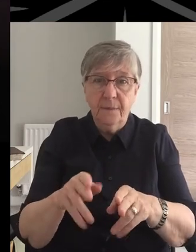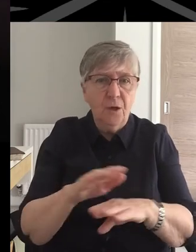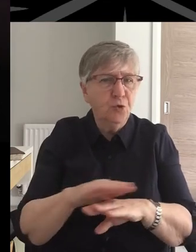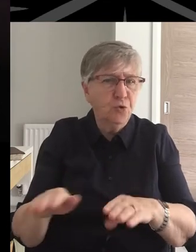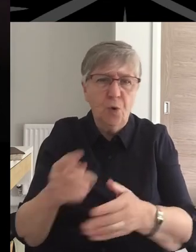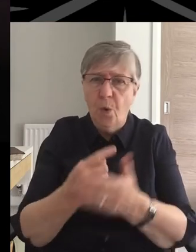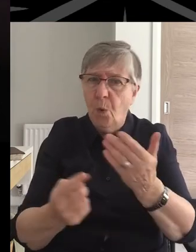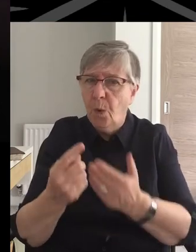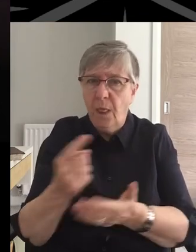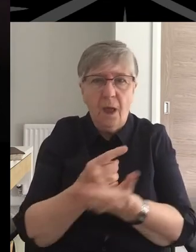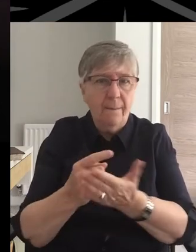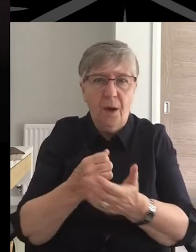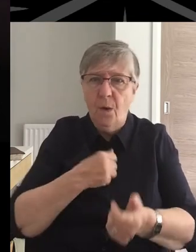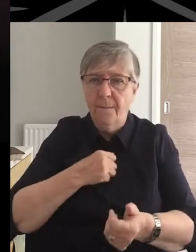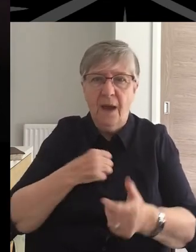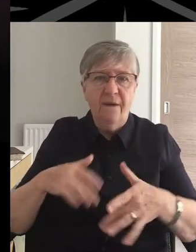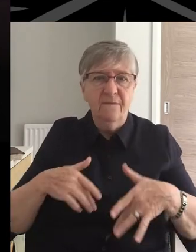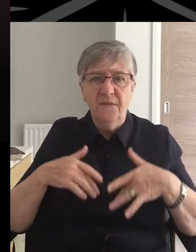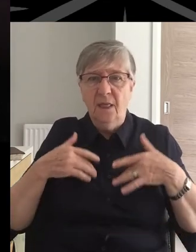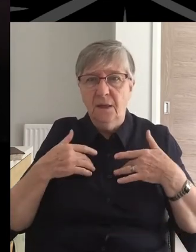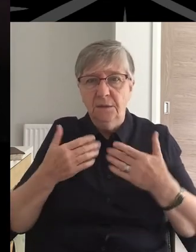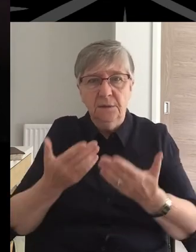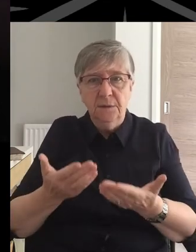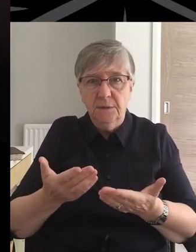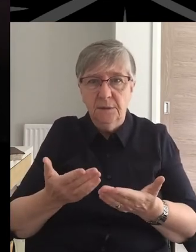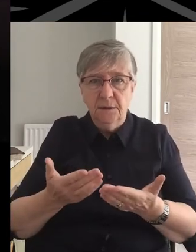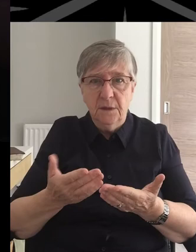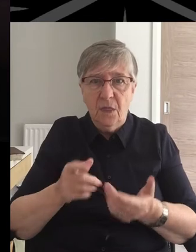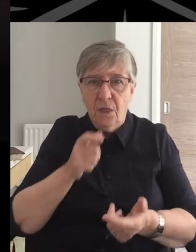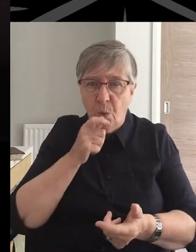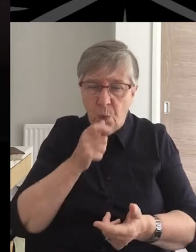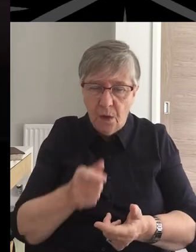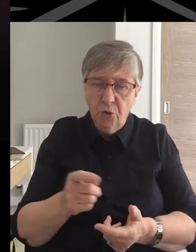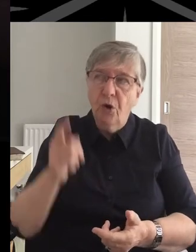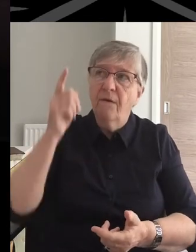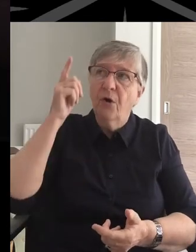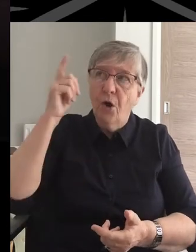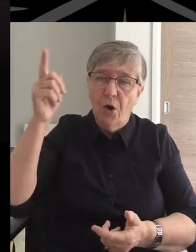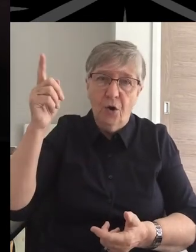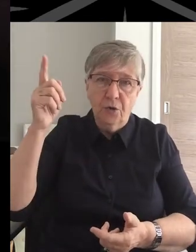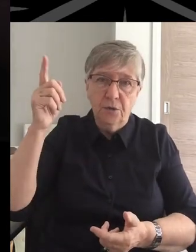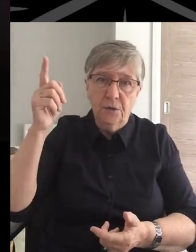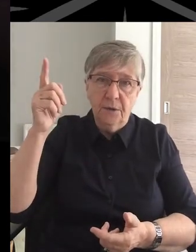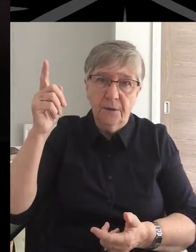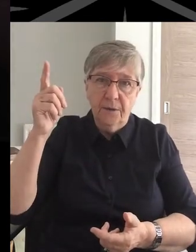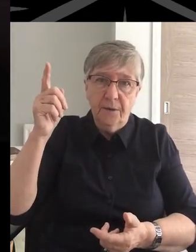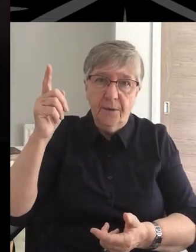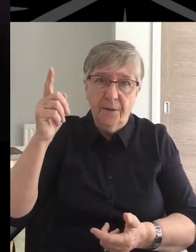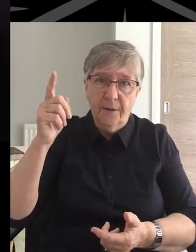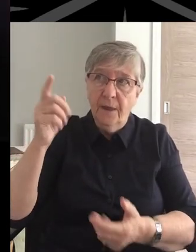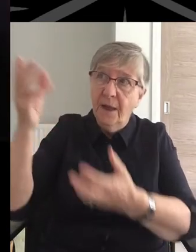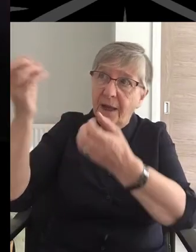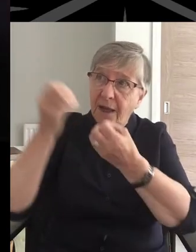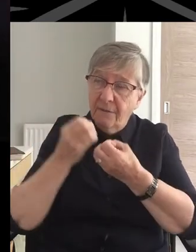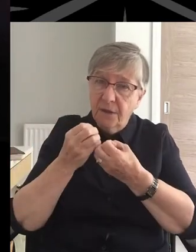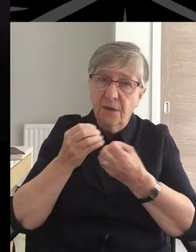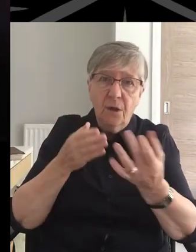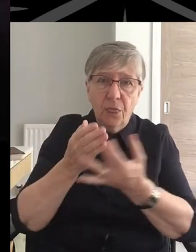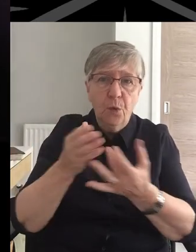just about our feelings. The Word of God, ministered through the Spirit of God,